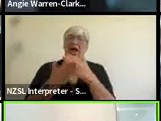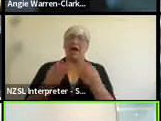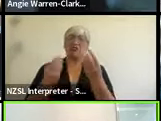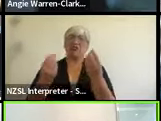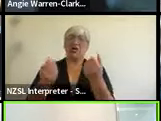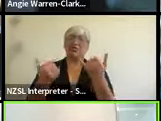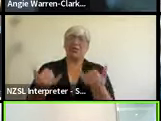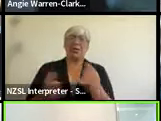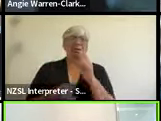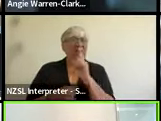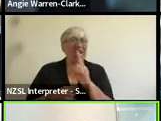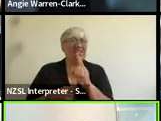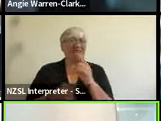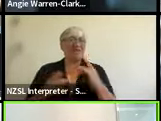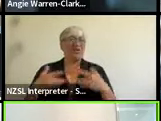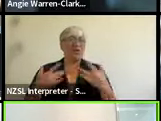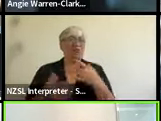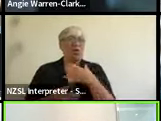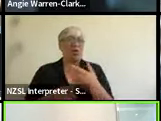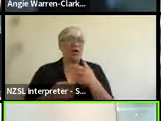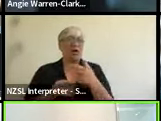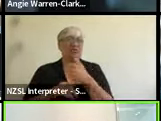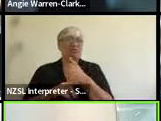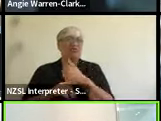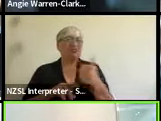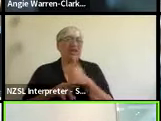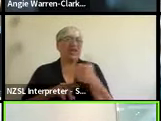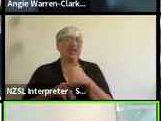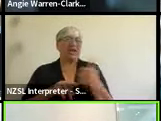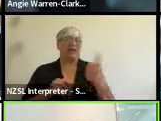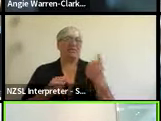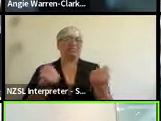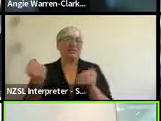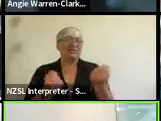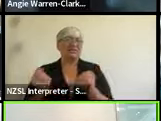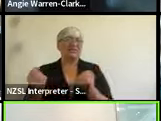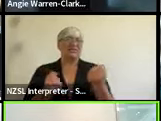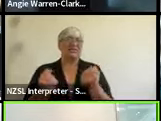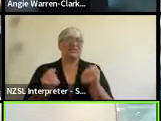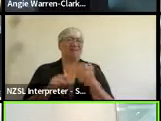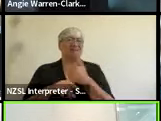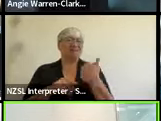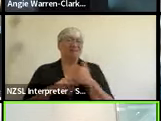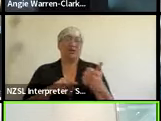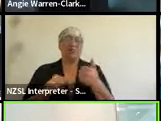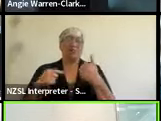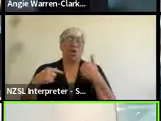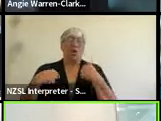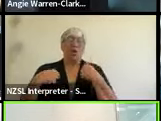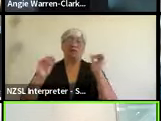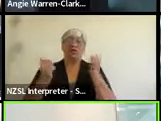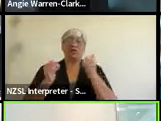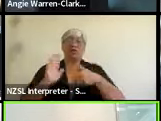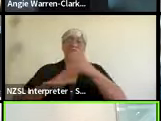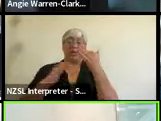But I think more needs to be done around frequency and around convenience of routes. I went to a public transport